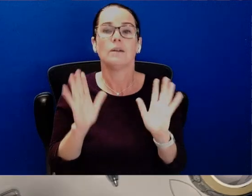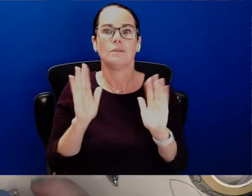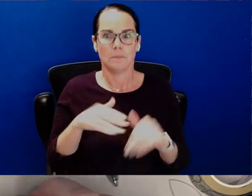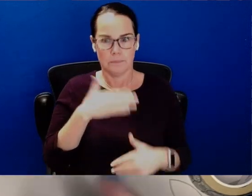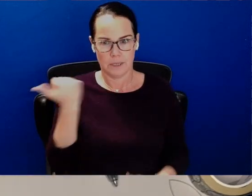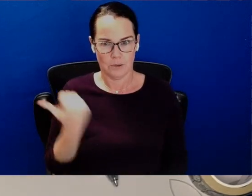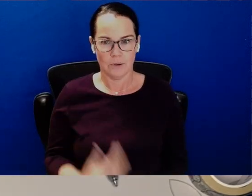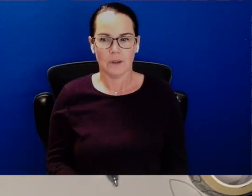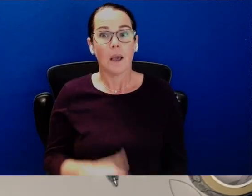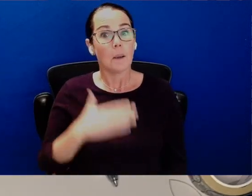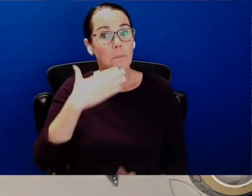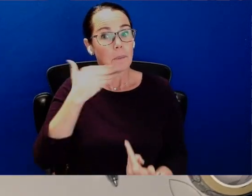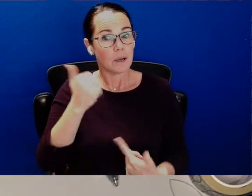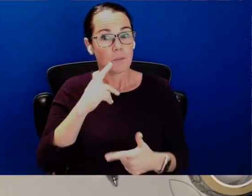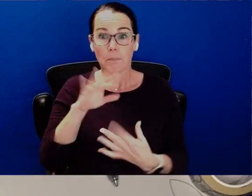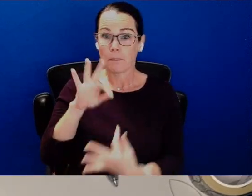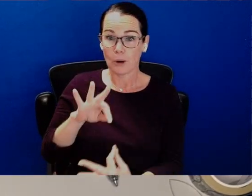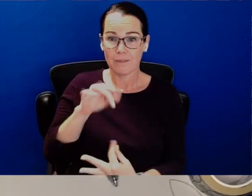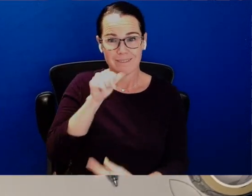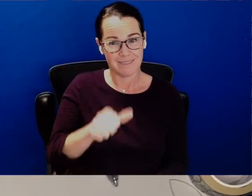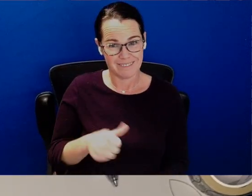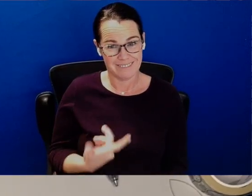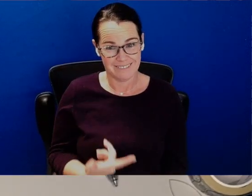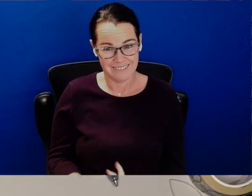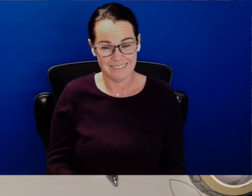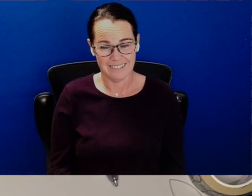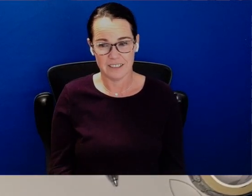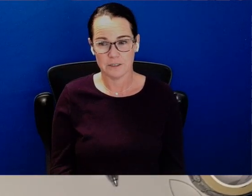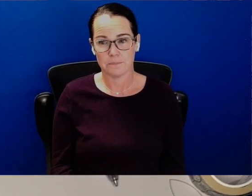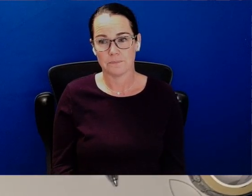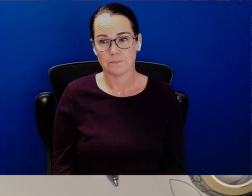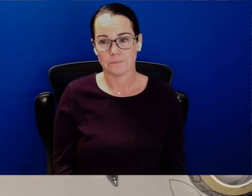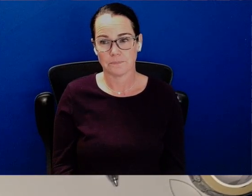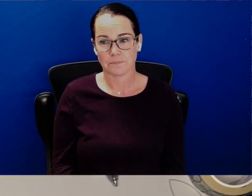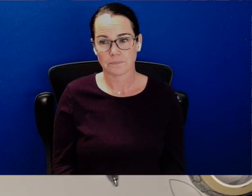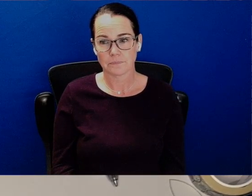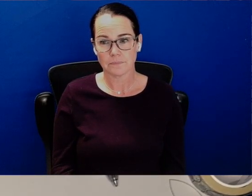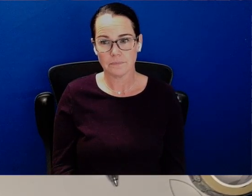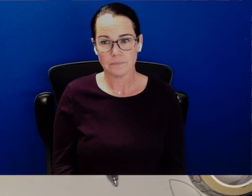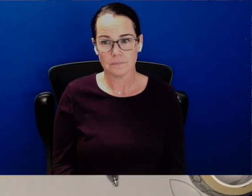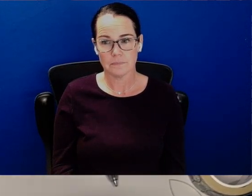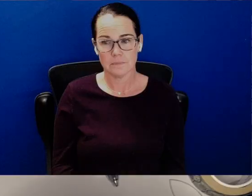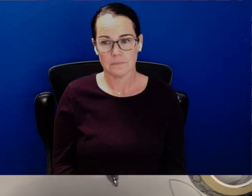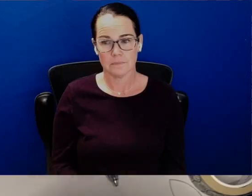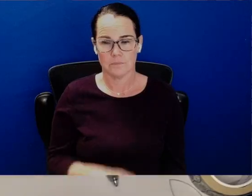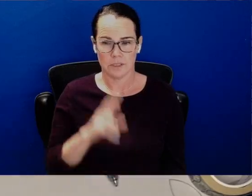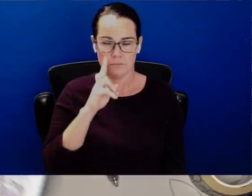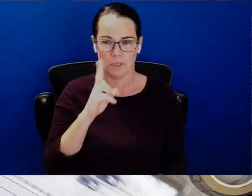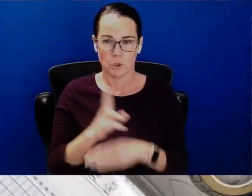that. Better. Better. Not perfect. Let's use this one